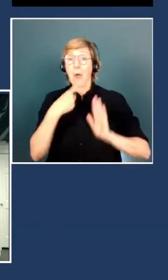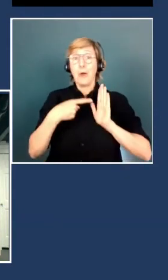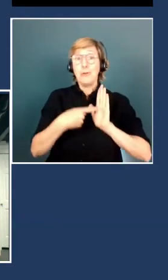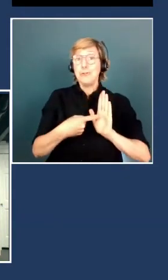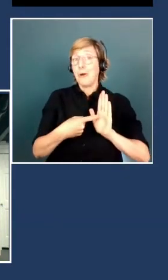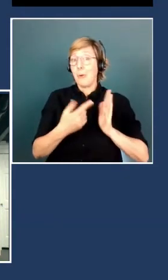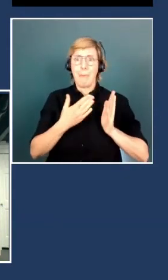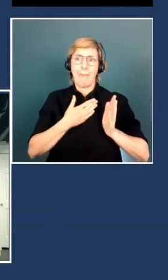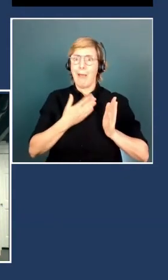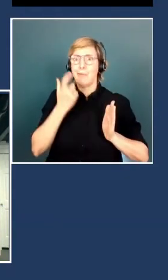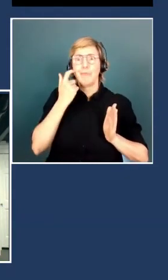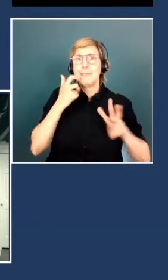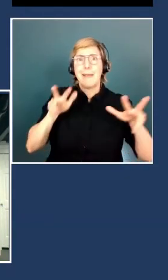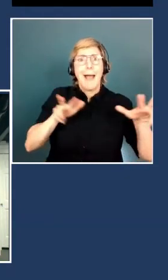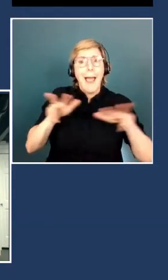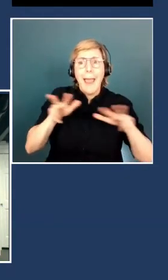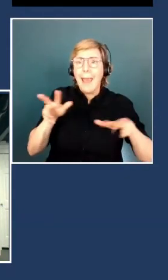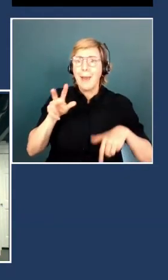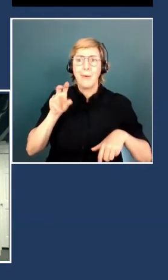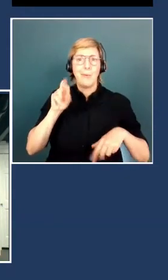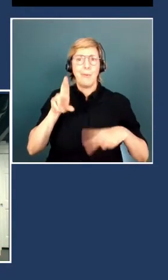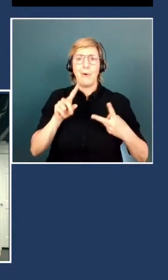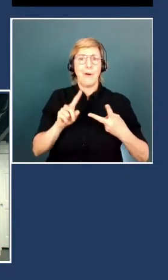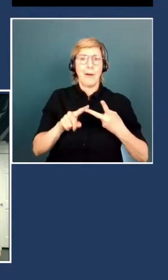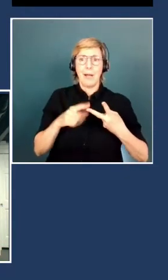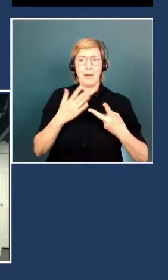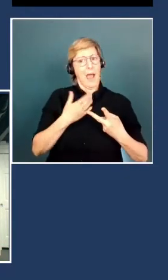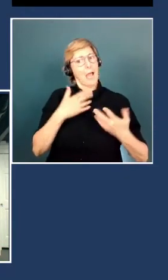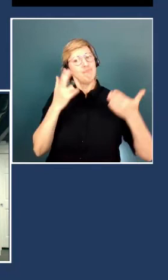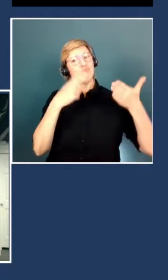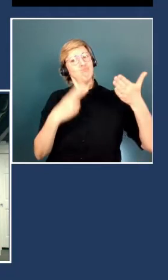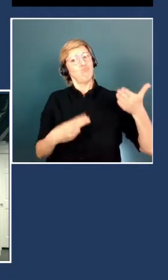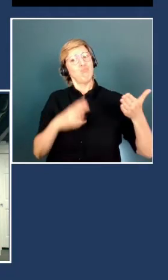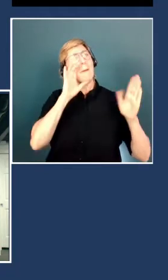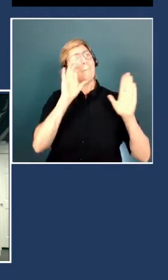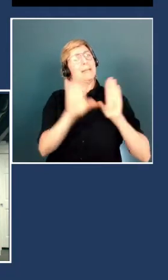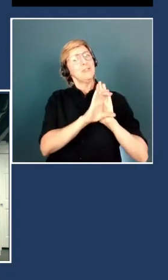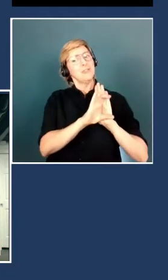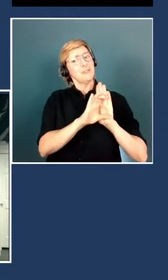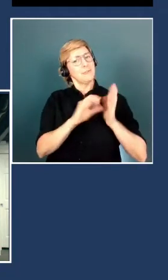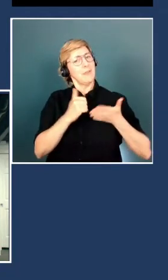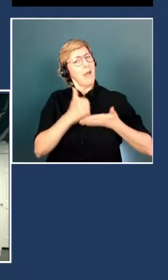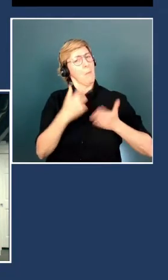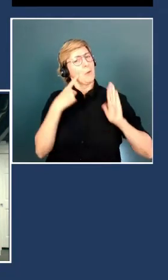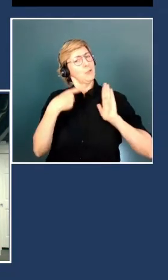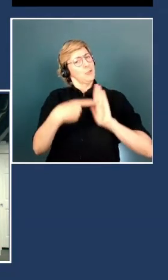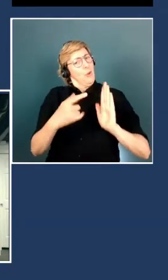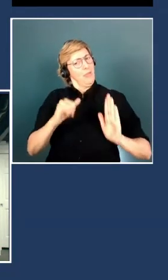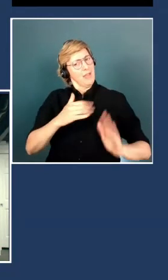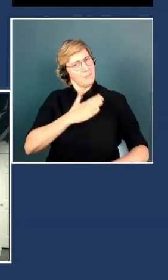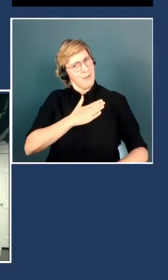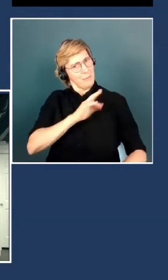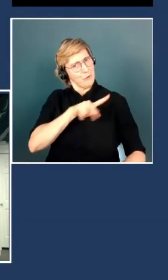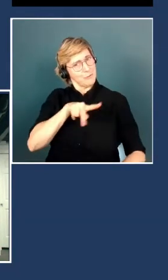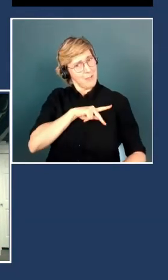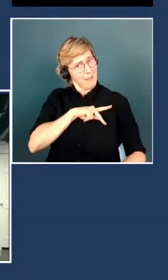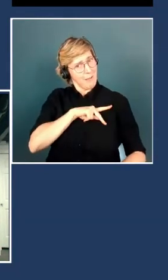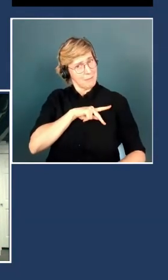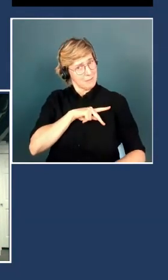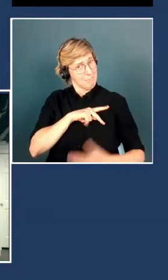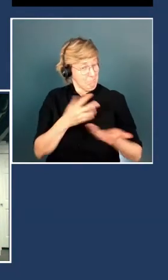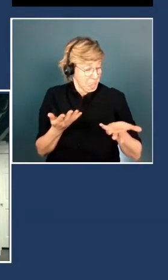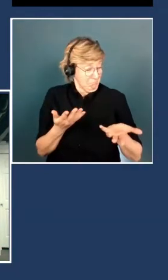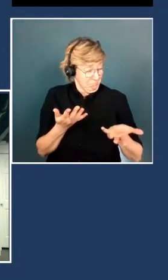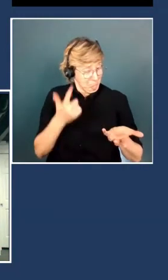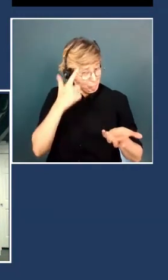painted, or something else that you really relates to, and it's going to be helpful to show a little bit of your personality if that's what you're trying to get across. I